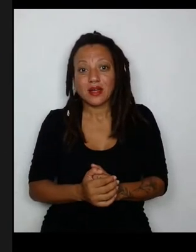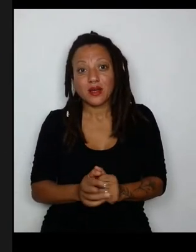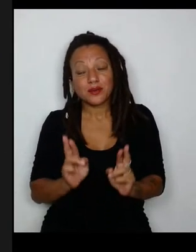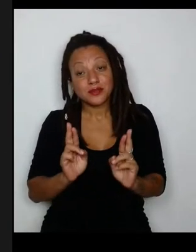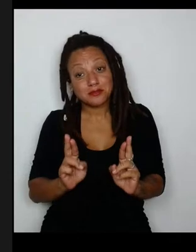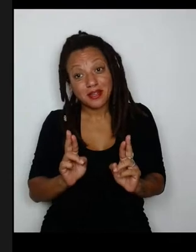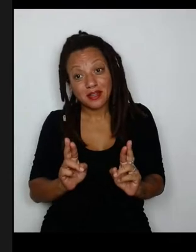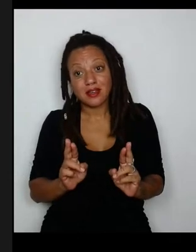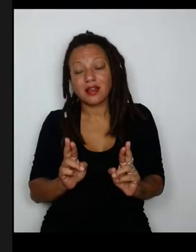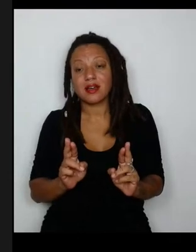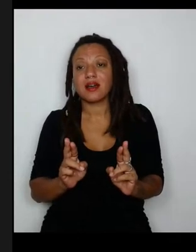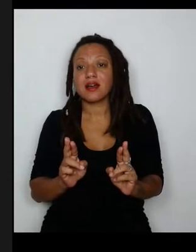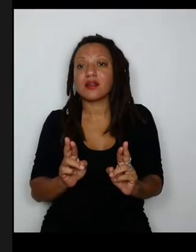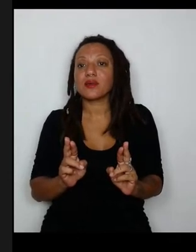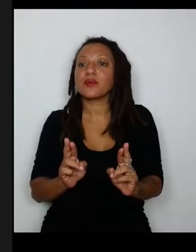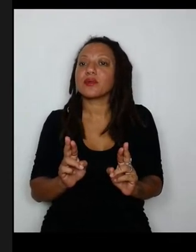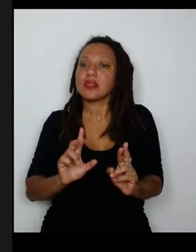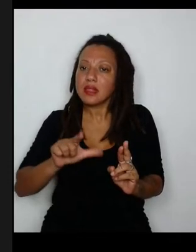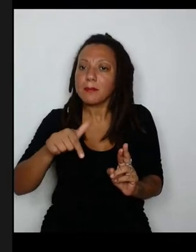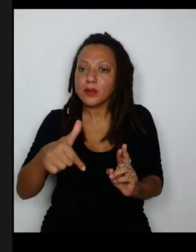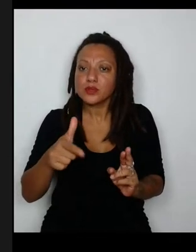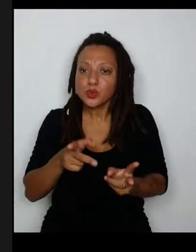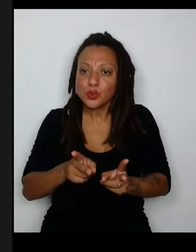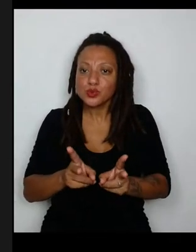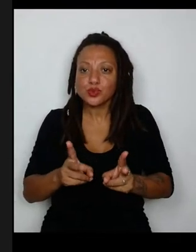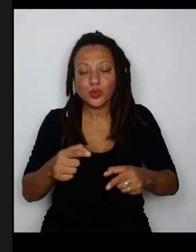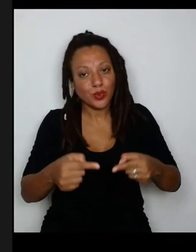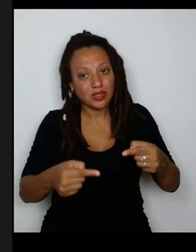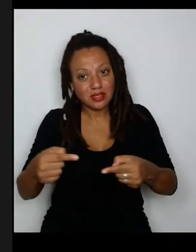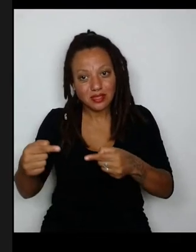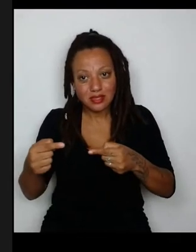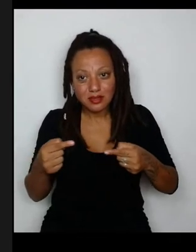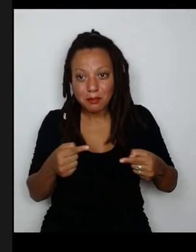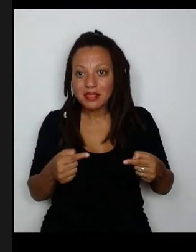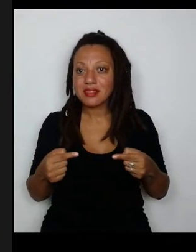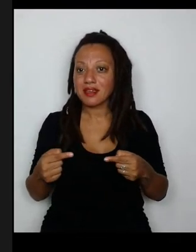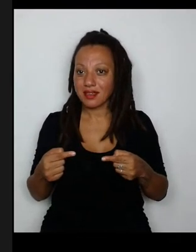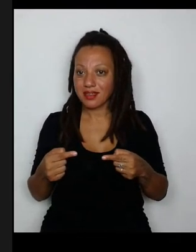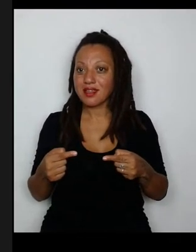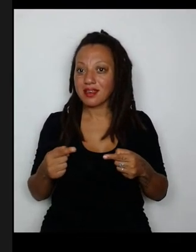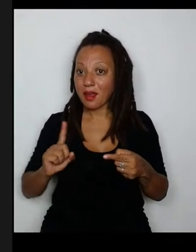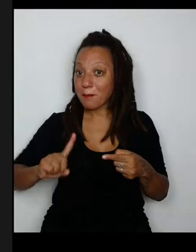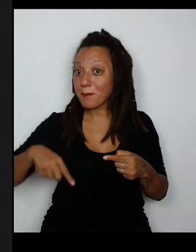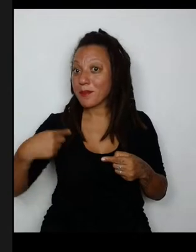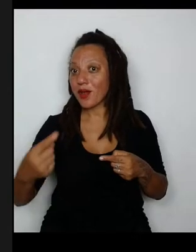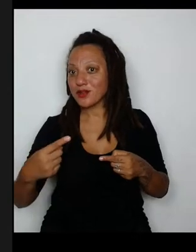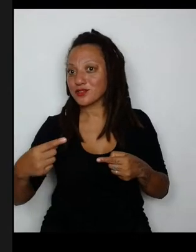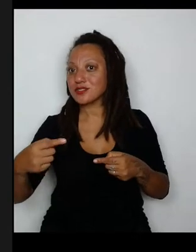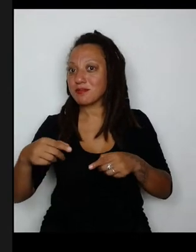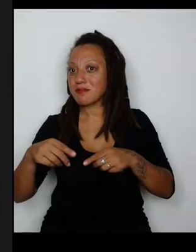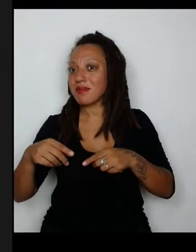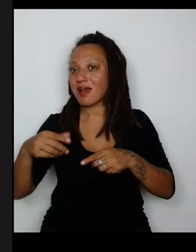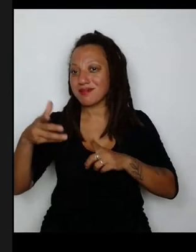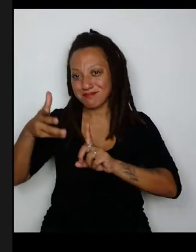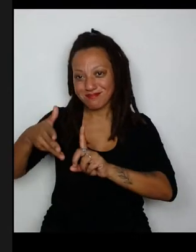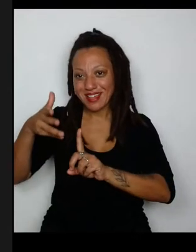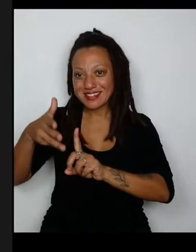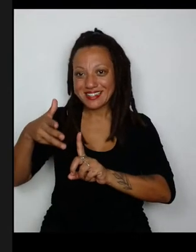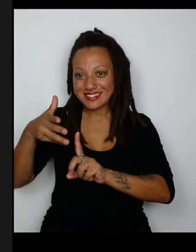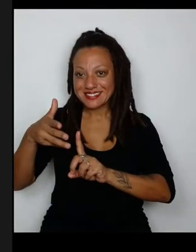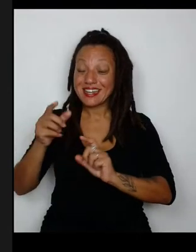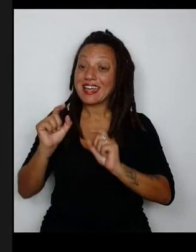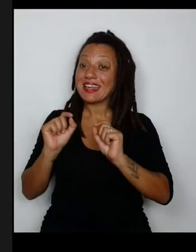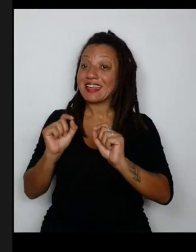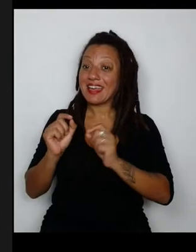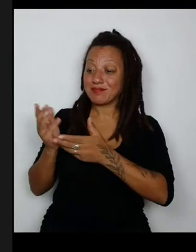sorry to all the speakers because we have to interrupt you but we hope we can keep up with the conversation in the next opportunity